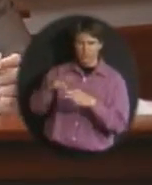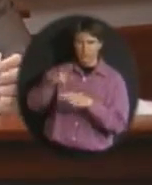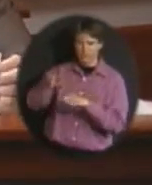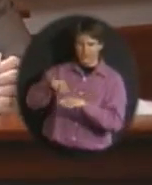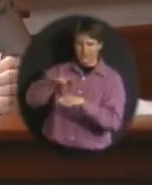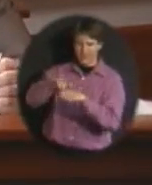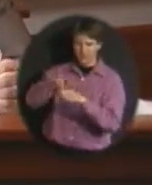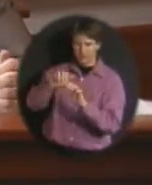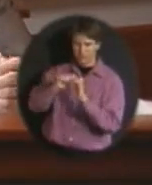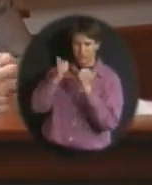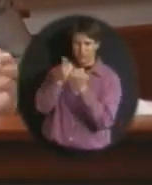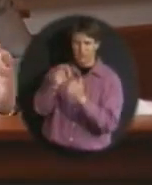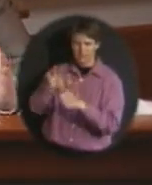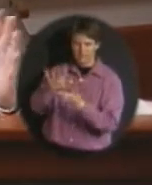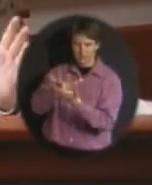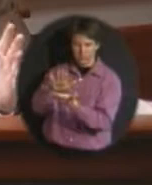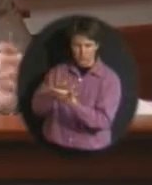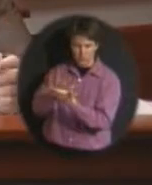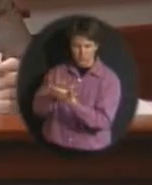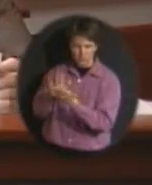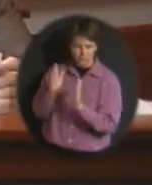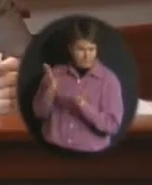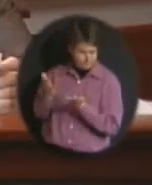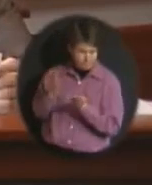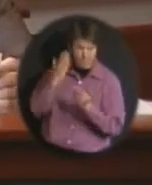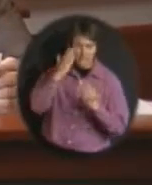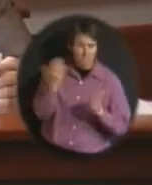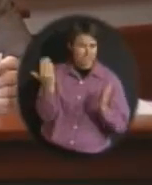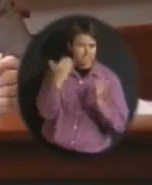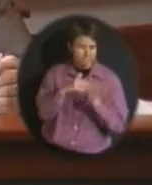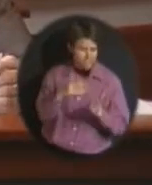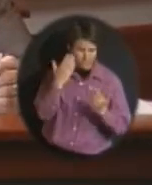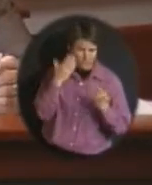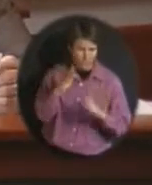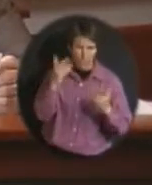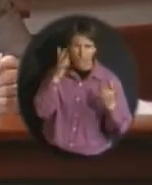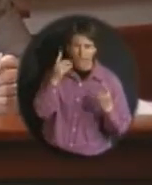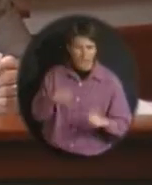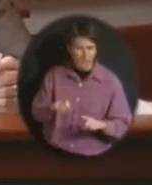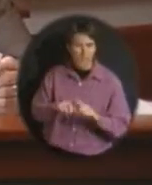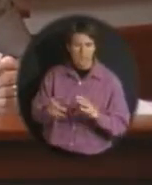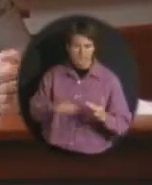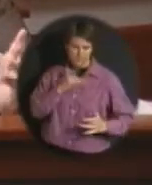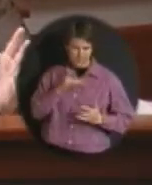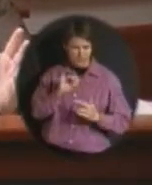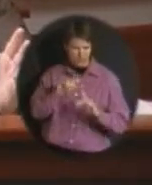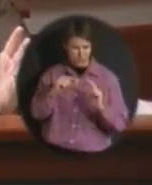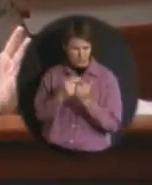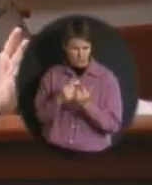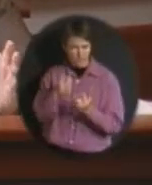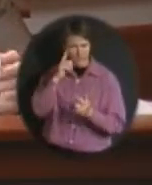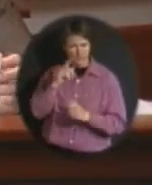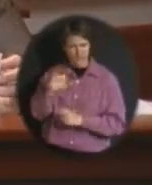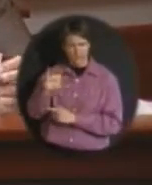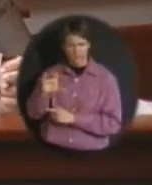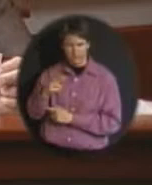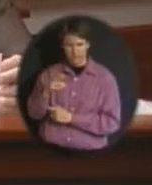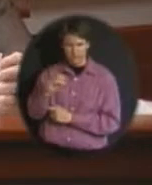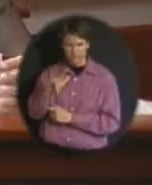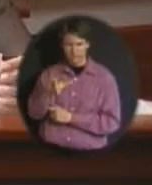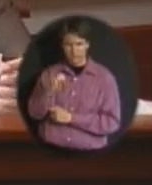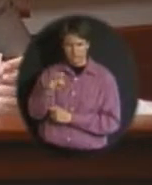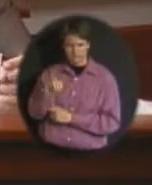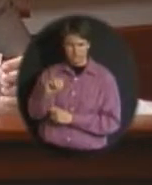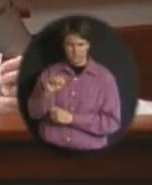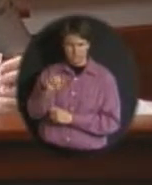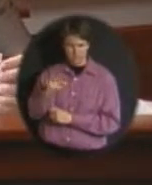Association of Middle Schools. So again, don't know what will happen, but we're excited that we're in that group. I believe Chisholm also was a finalist